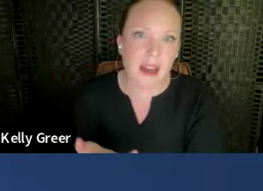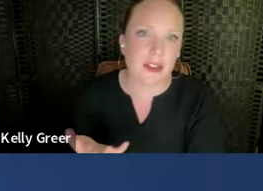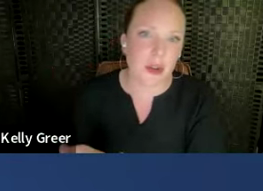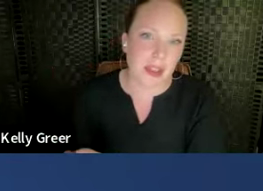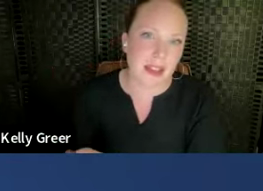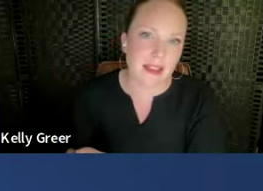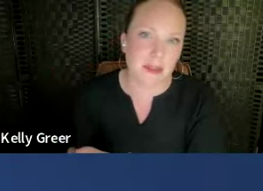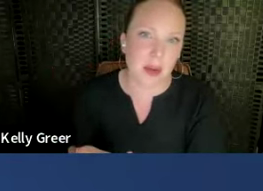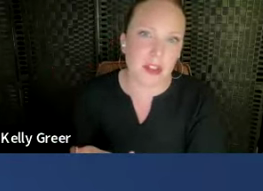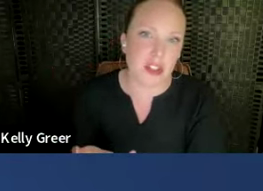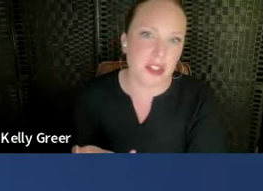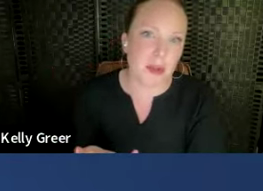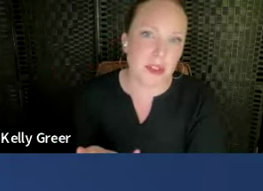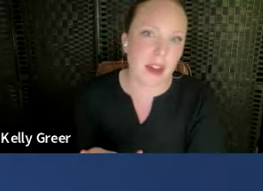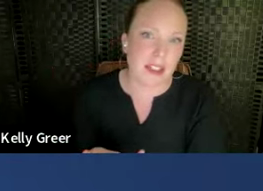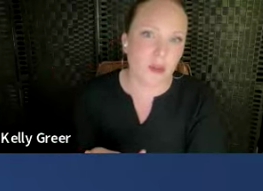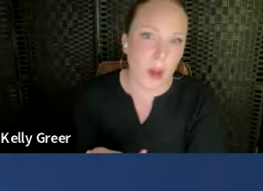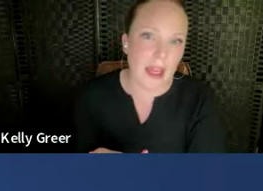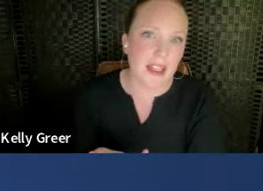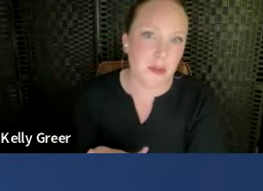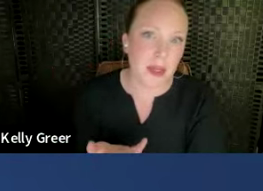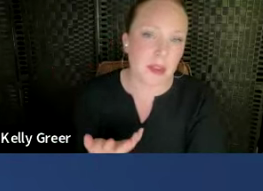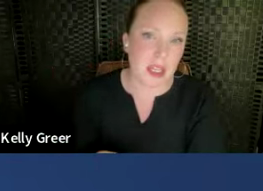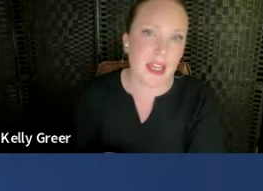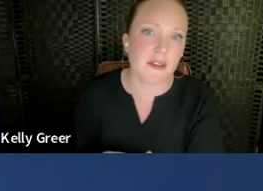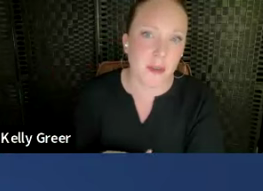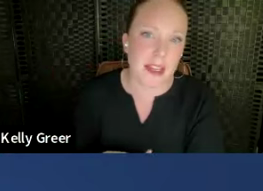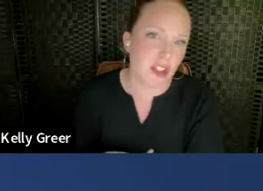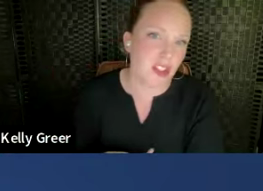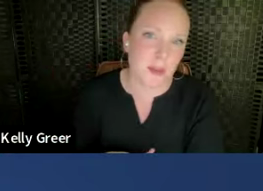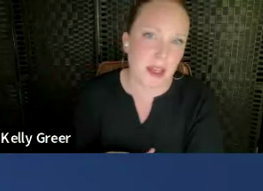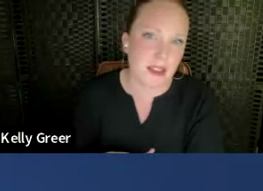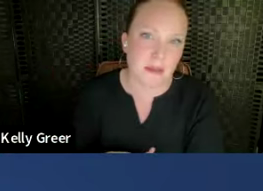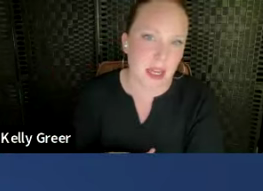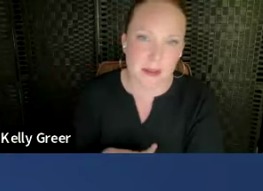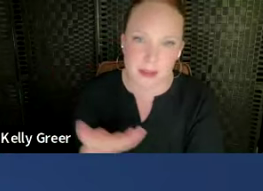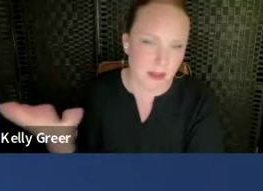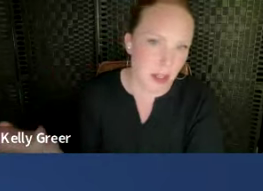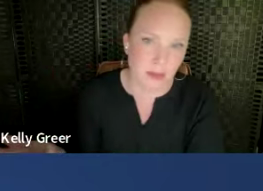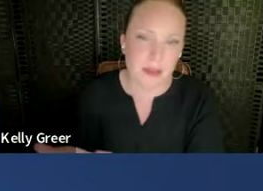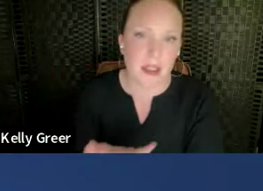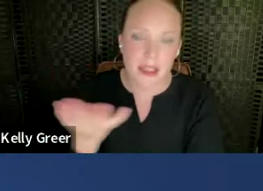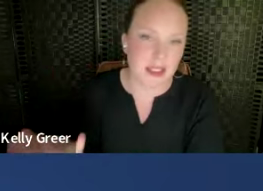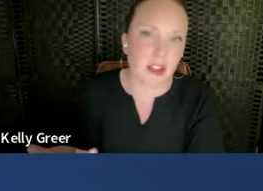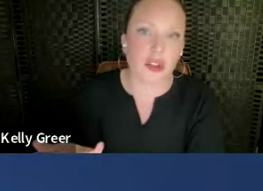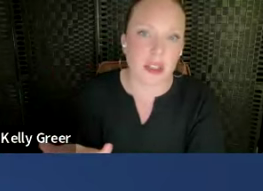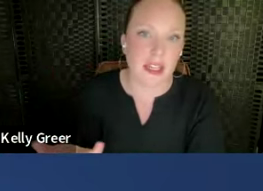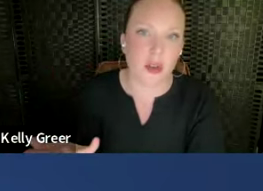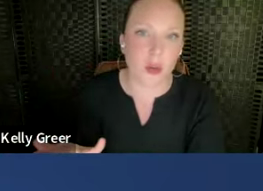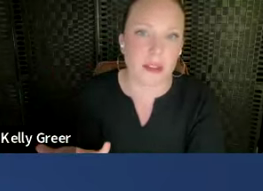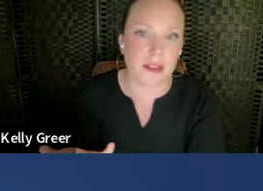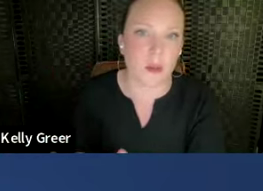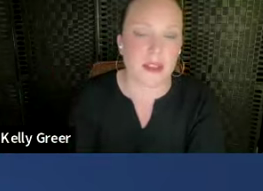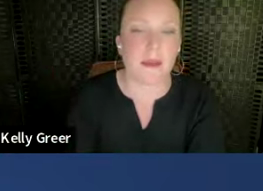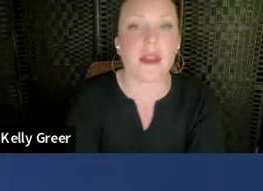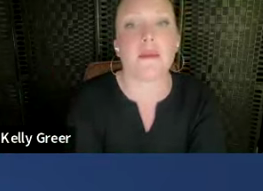personally don't think that that's probably just the most effective way to be able to get information, just because sometimes, you know, it's a little delayed.